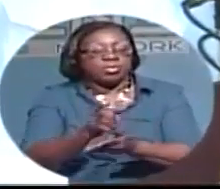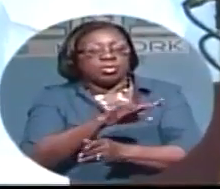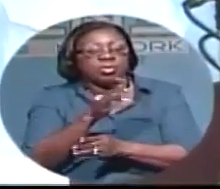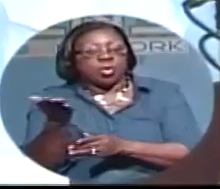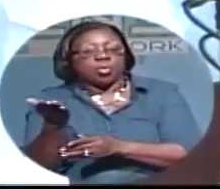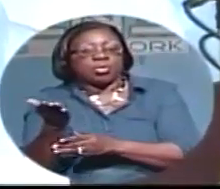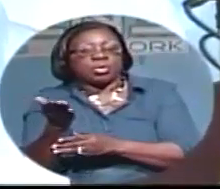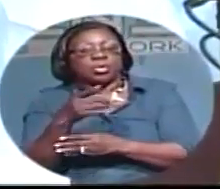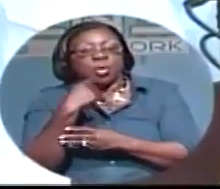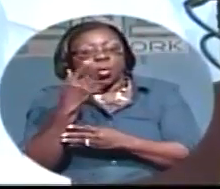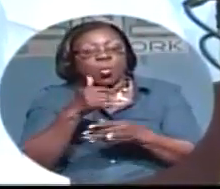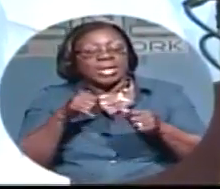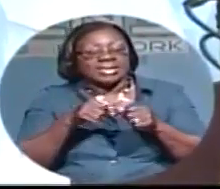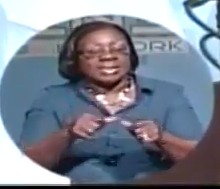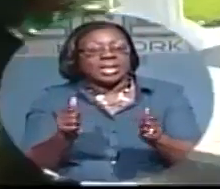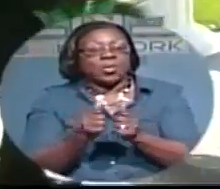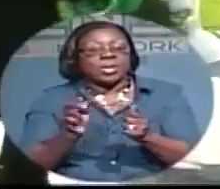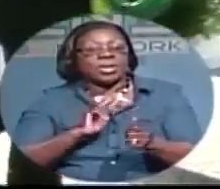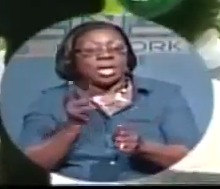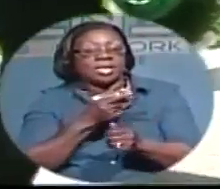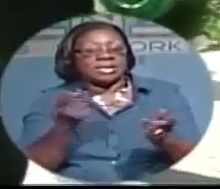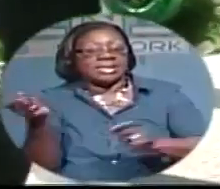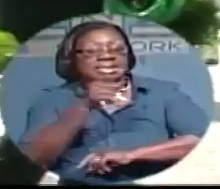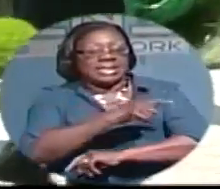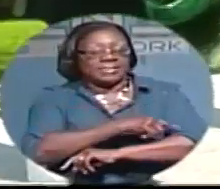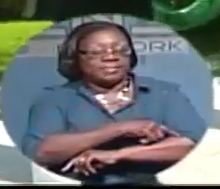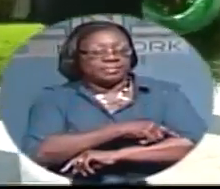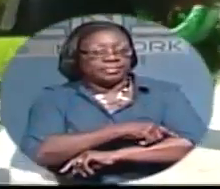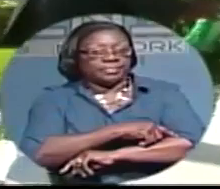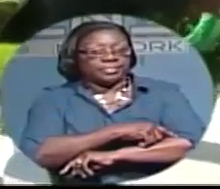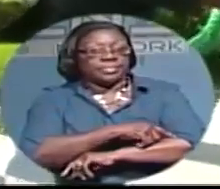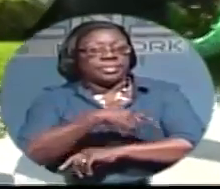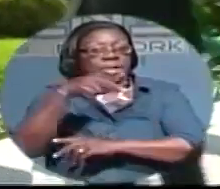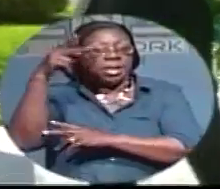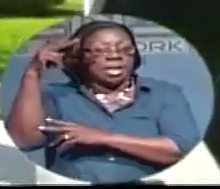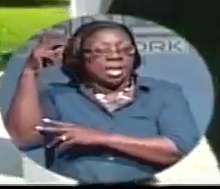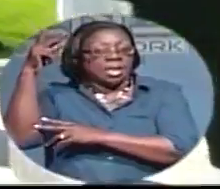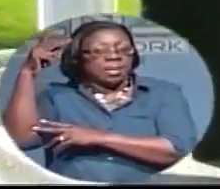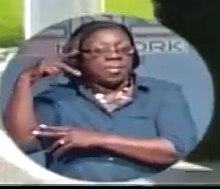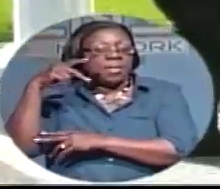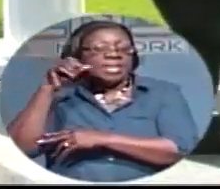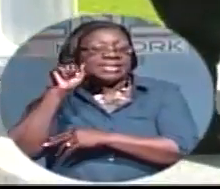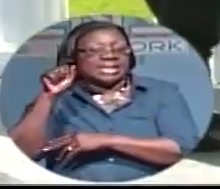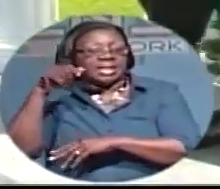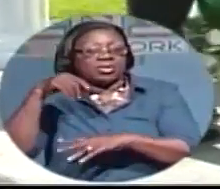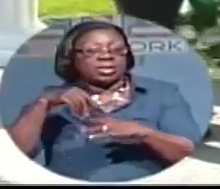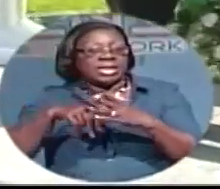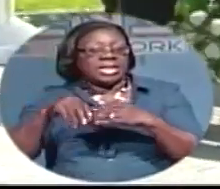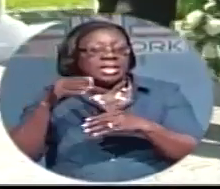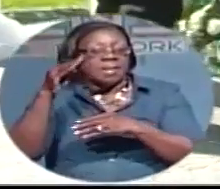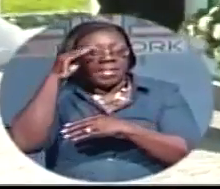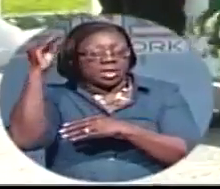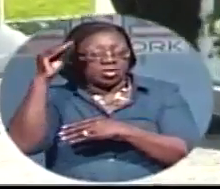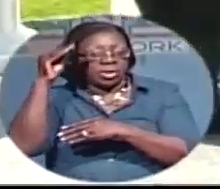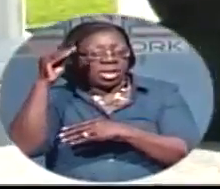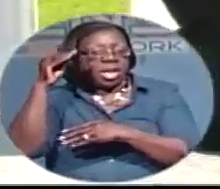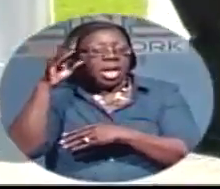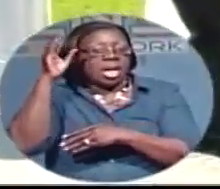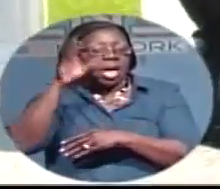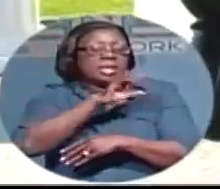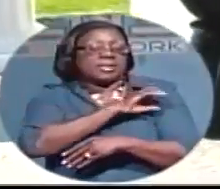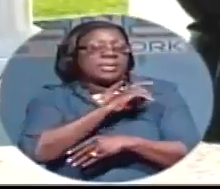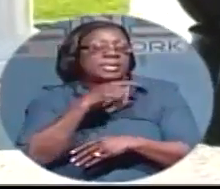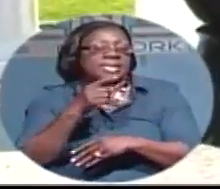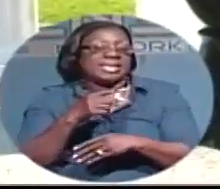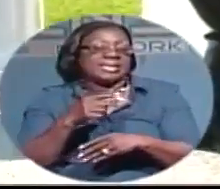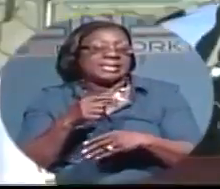those who are still with us today. Permanent Secretary in the Ministry of National Security, Carl Smith, says these men represent the tenets of commitment, courage,